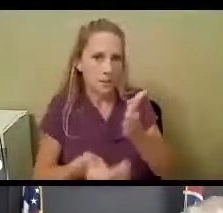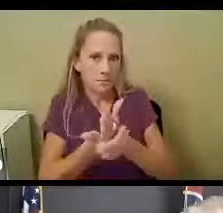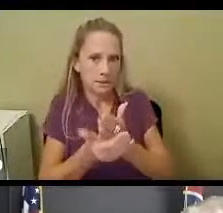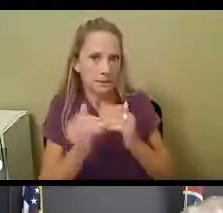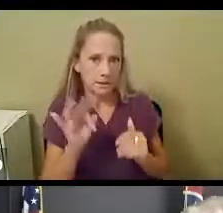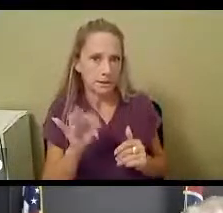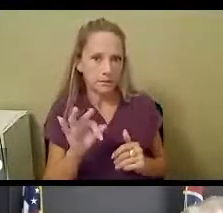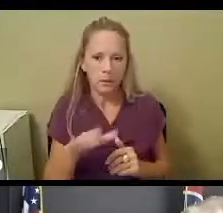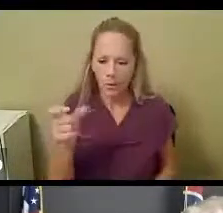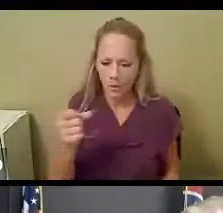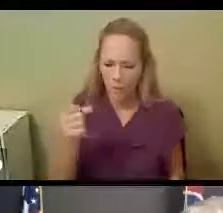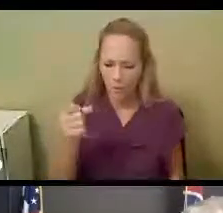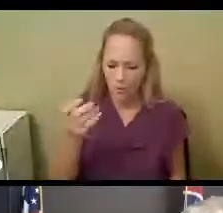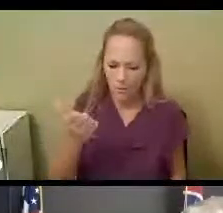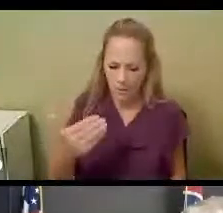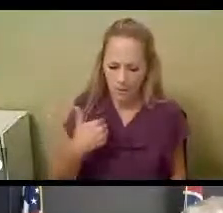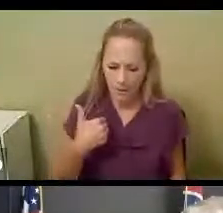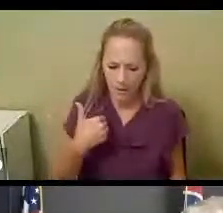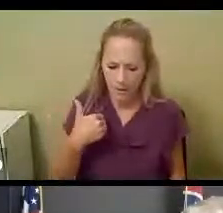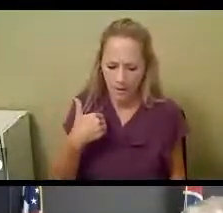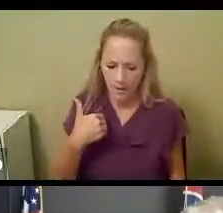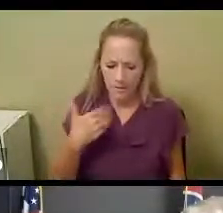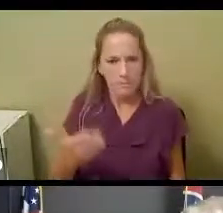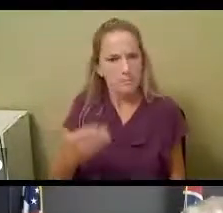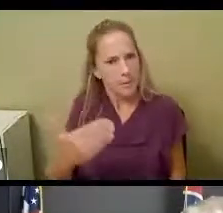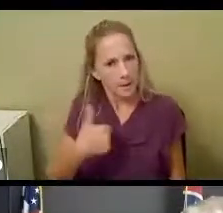Hold on one second. I may actually have it. So hold